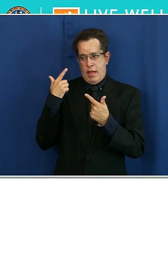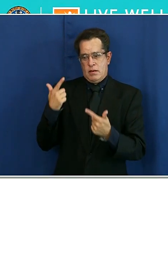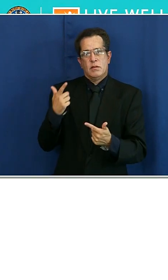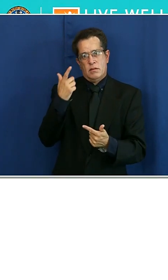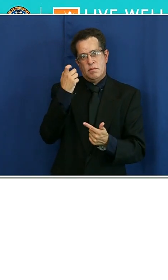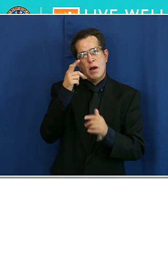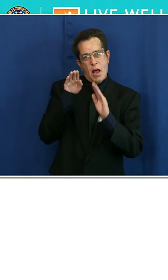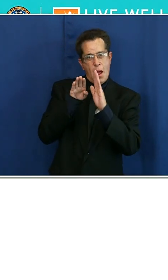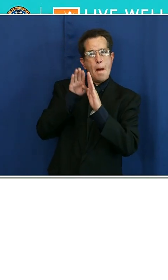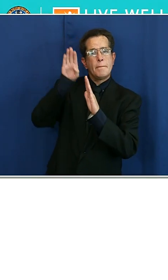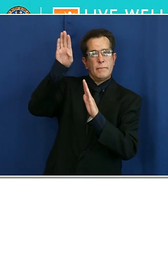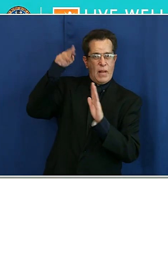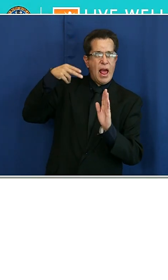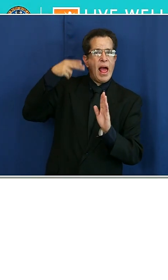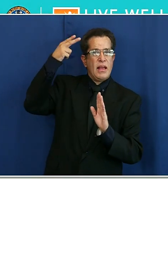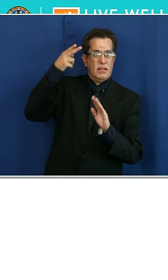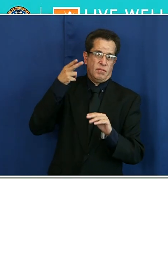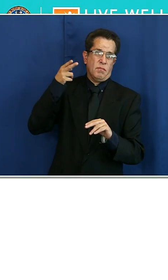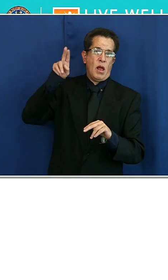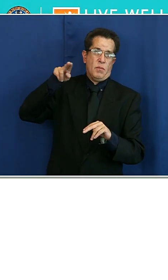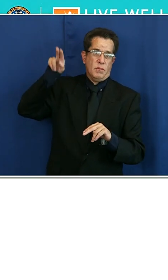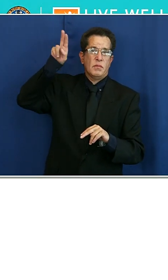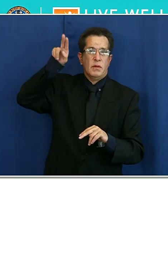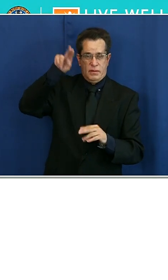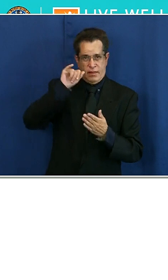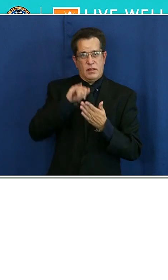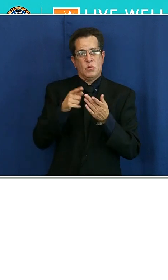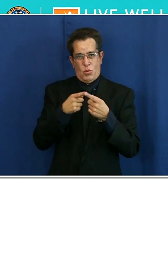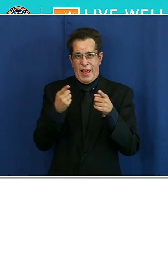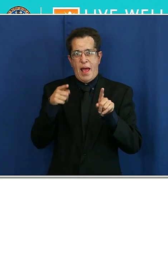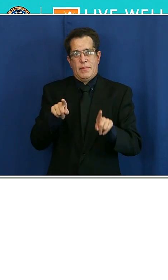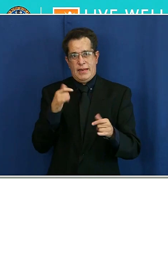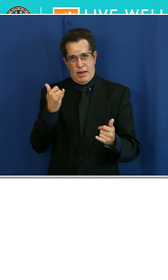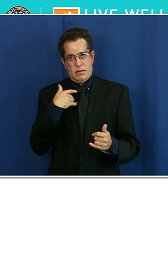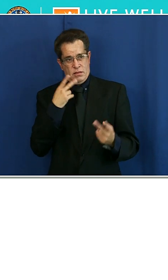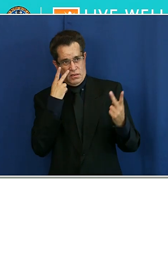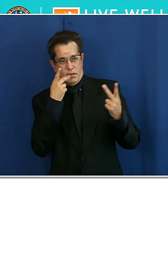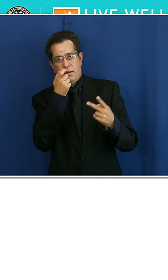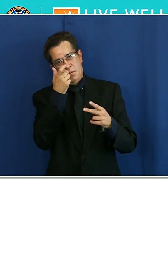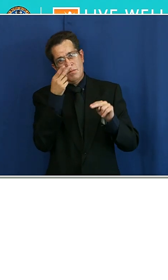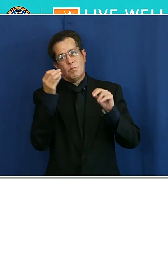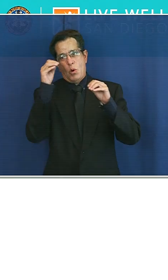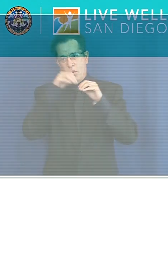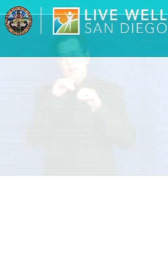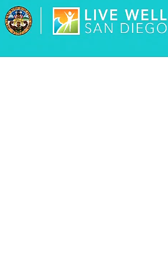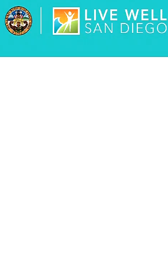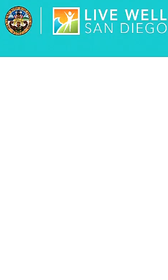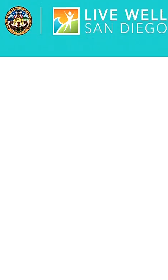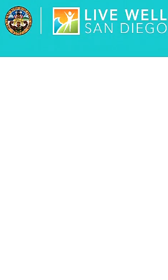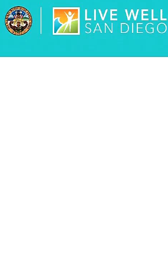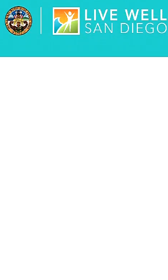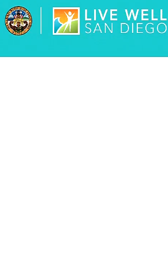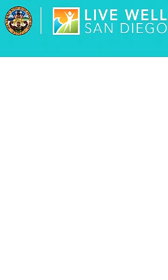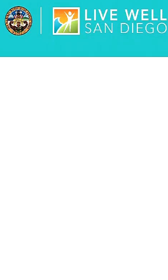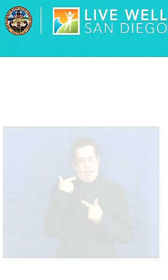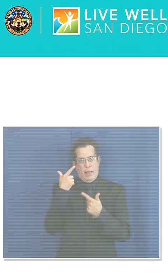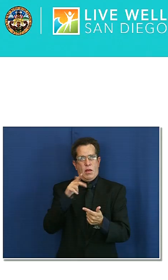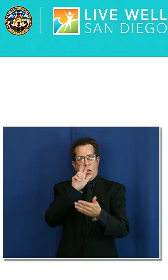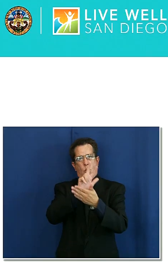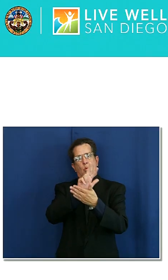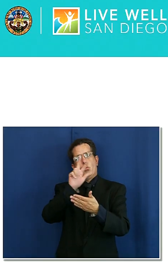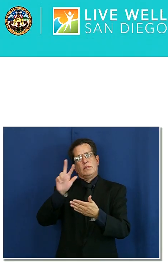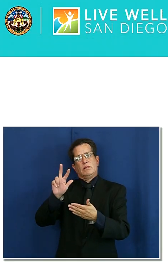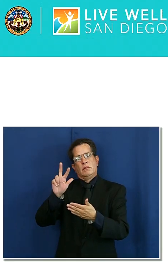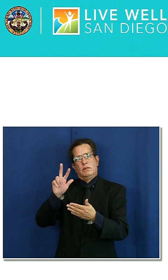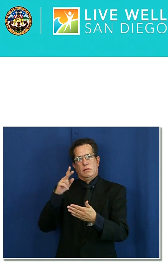and I think that that's how I would characterize what's going on right now, is a slight upward trend. There's the slide. If you look at those last 3 weeks or so